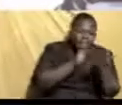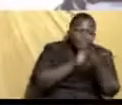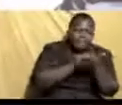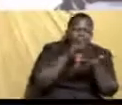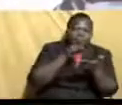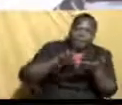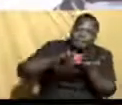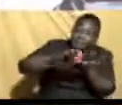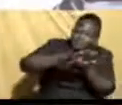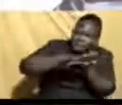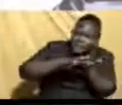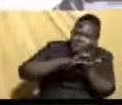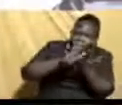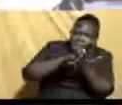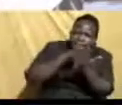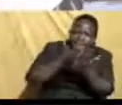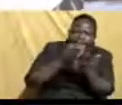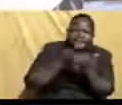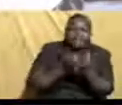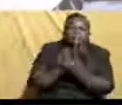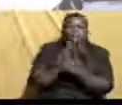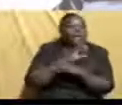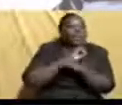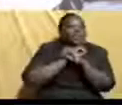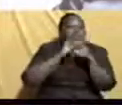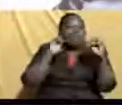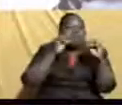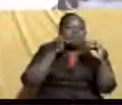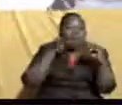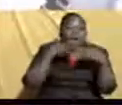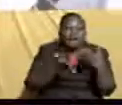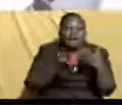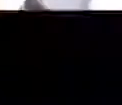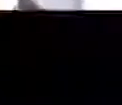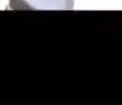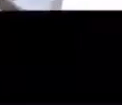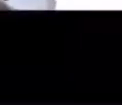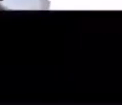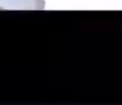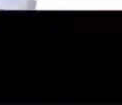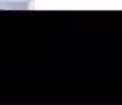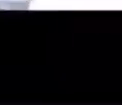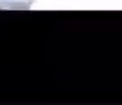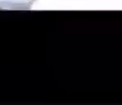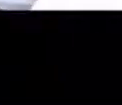basic structure doctrine appears nowhere in our Constitution is